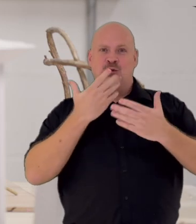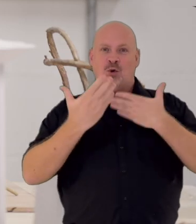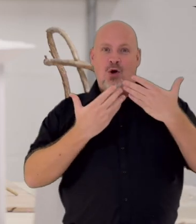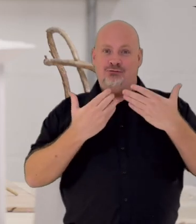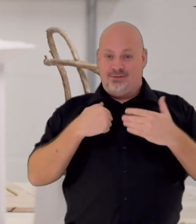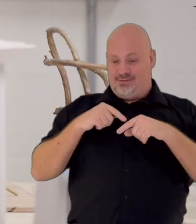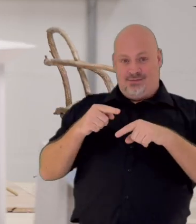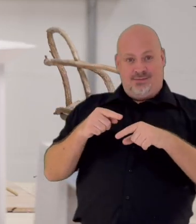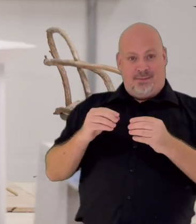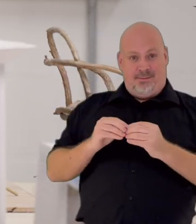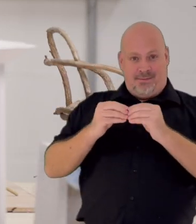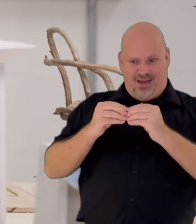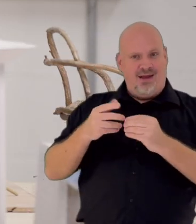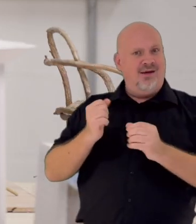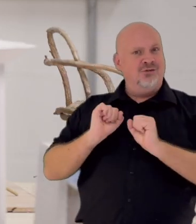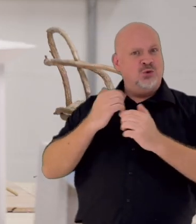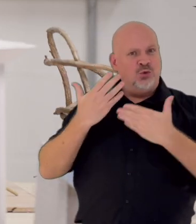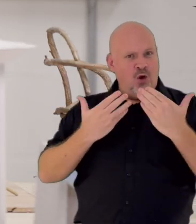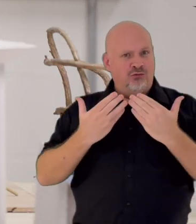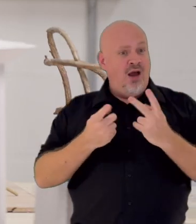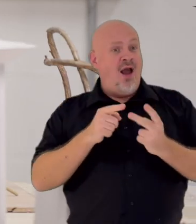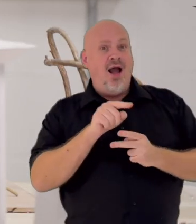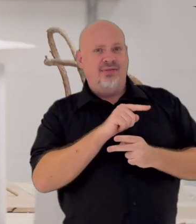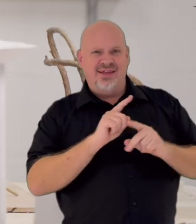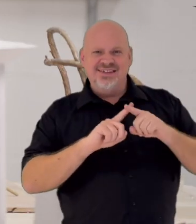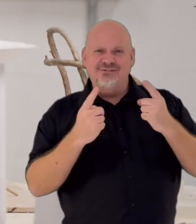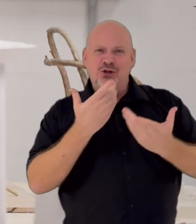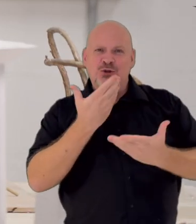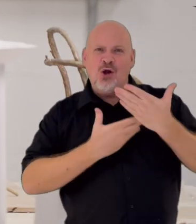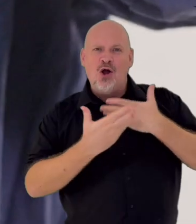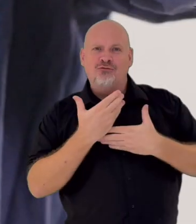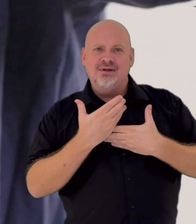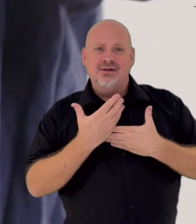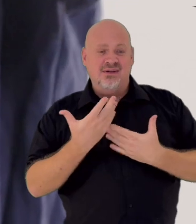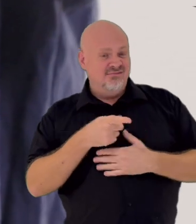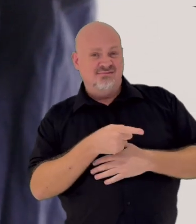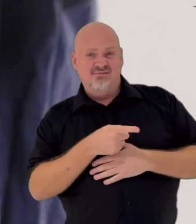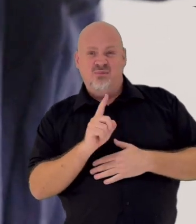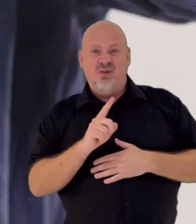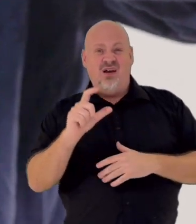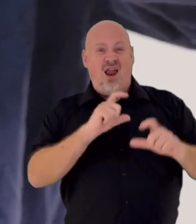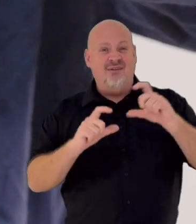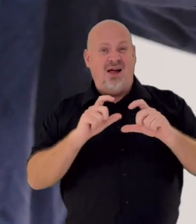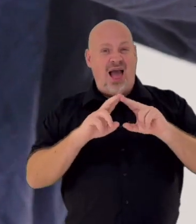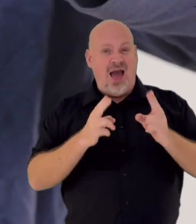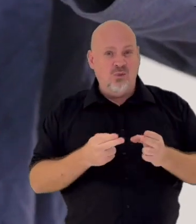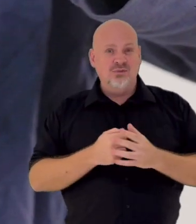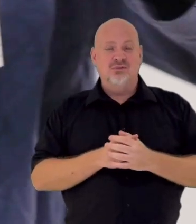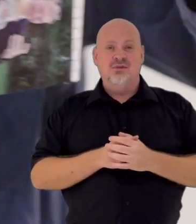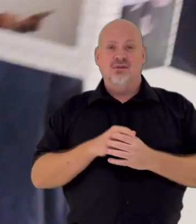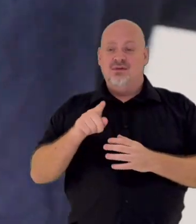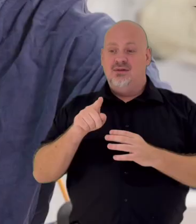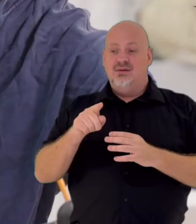ones can tell other stories. So this is just a colourful house, and this is another one that has pictures